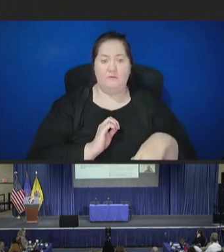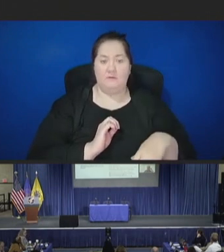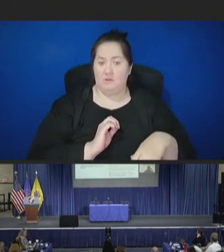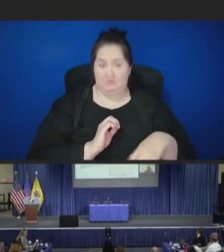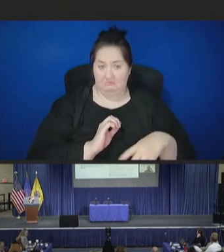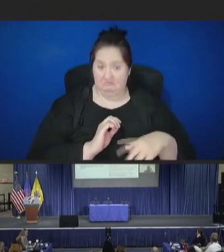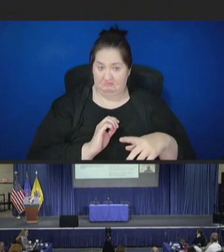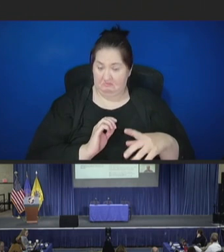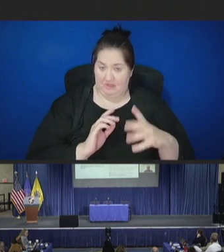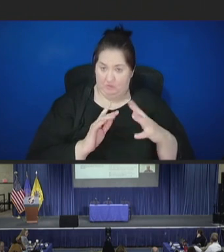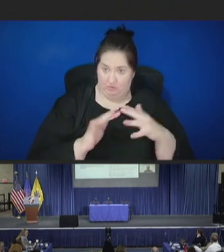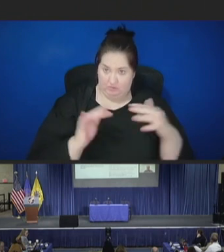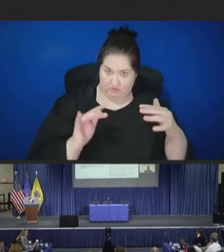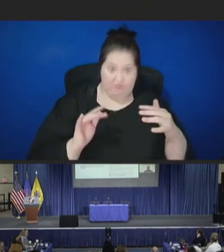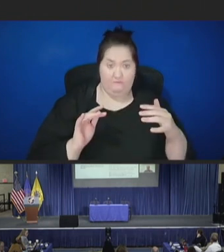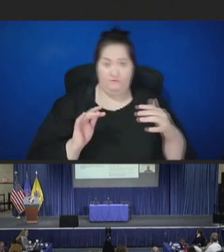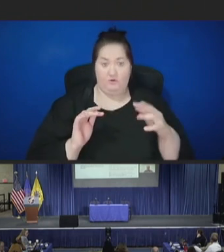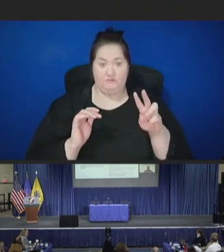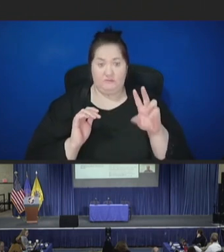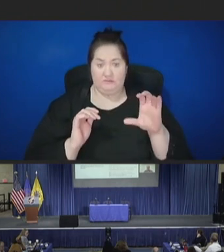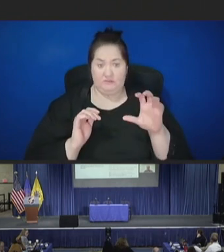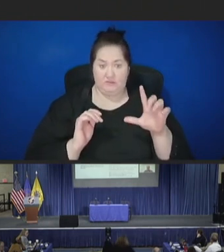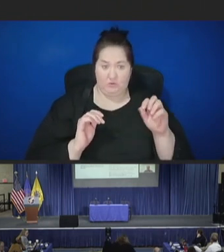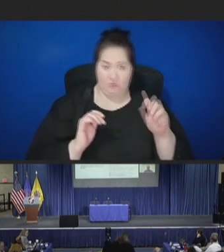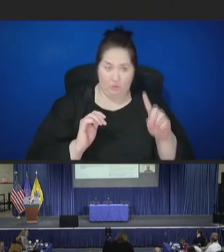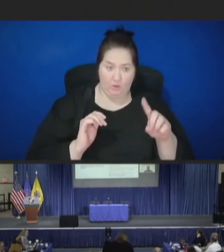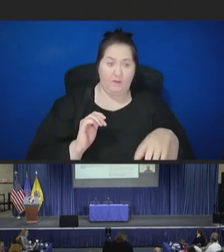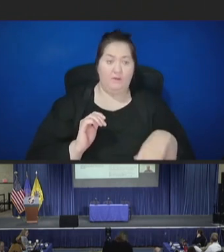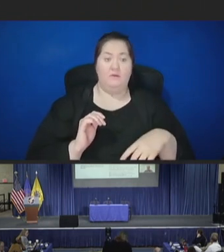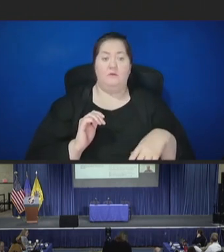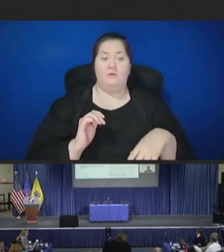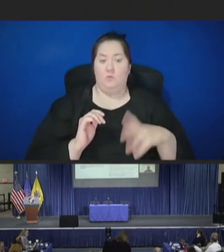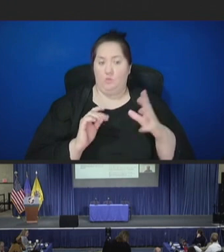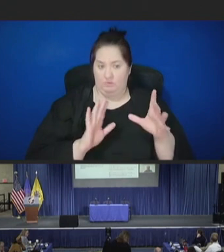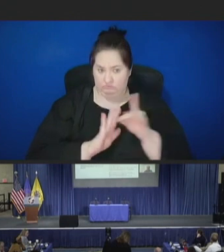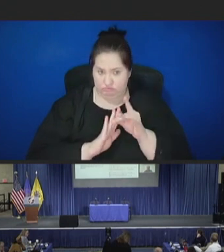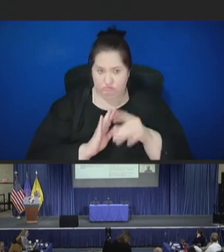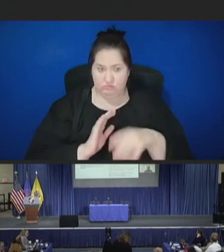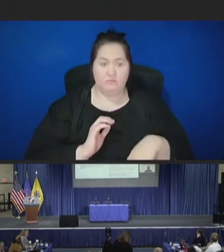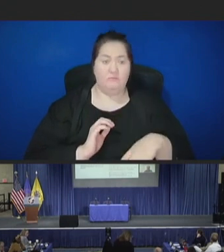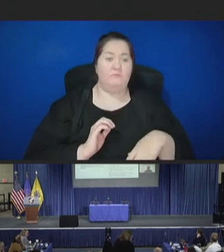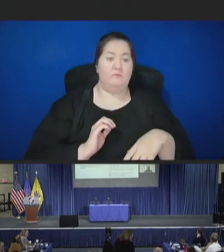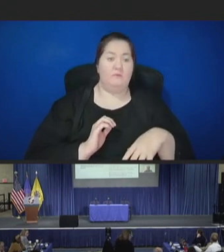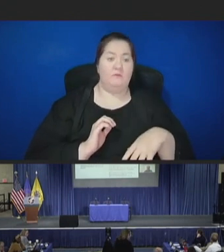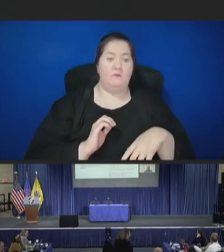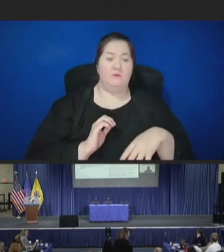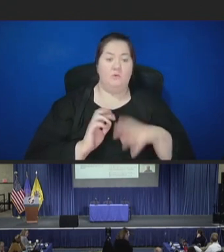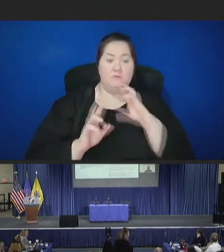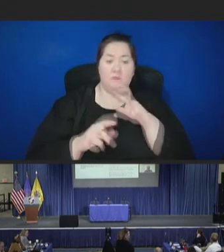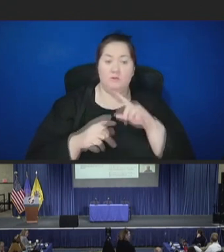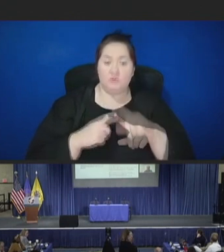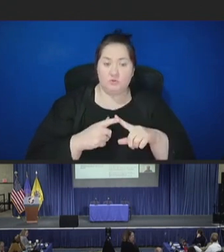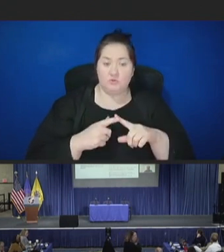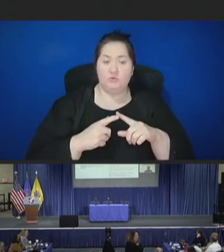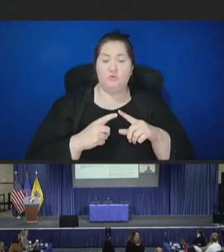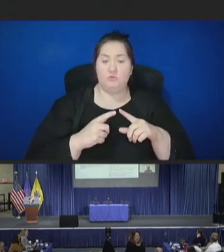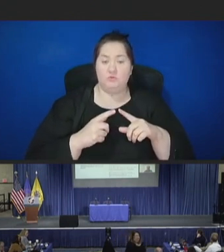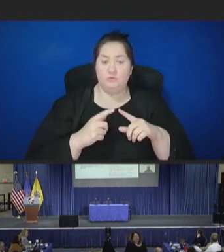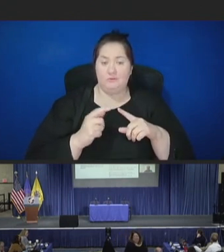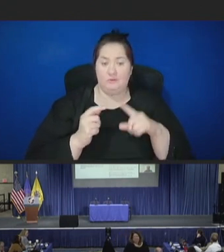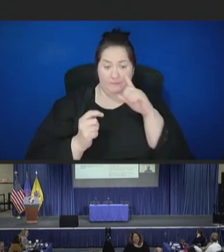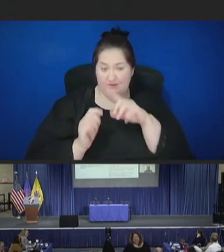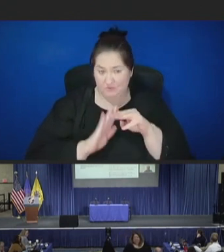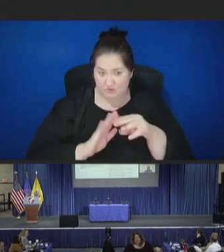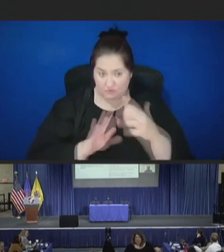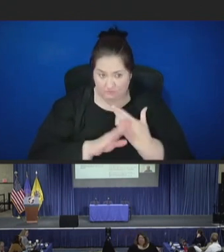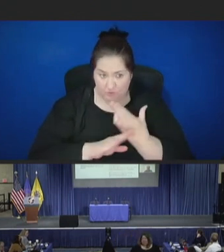diverse VRC01 class human naive precursors. It primes VRC01 class responses in stringent mouse models,